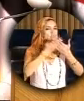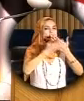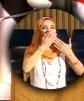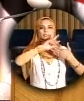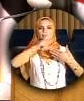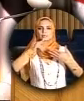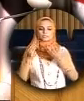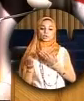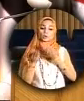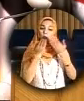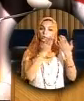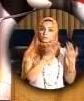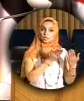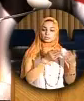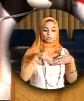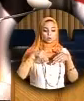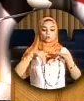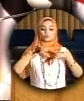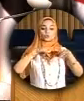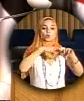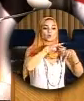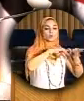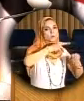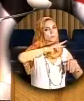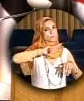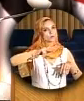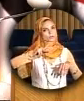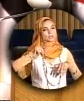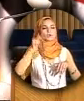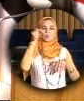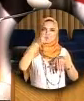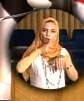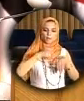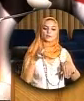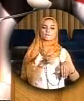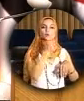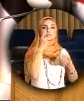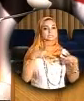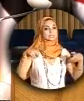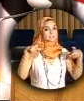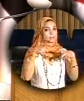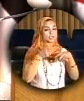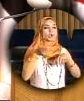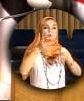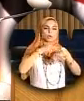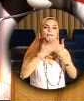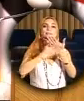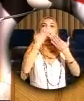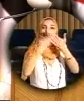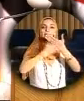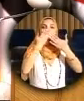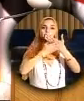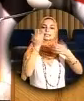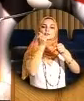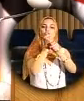social opportunities, as well as in providing professional rehabilitation and awareness programs. We have been working hard